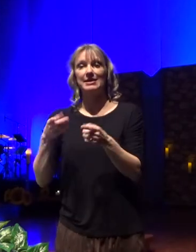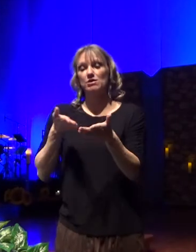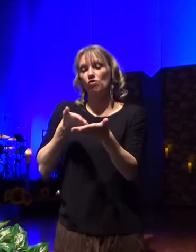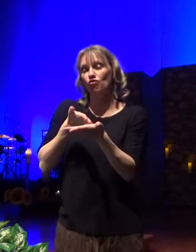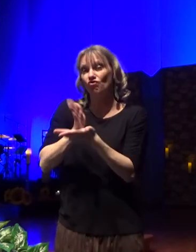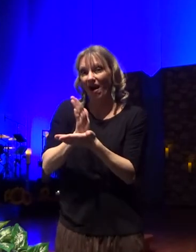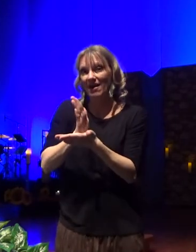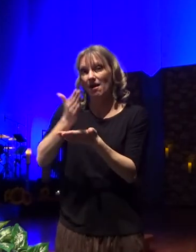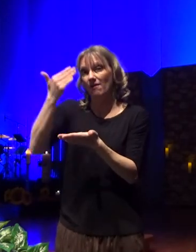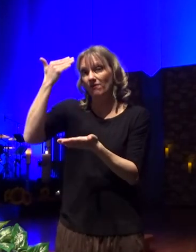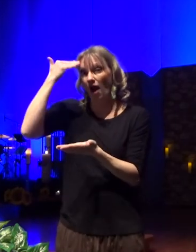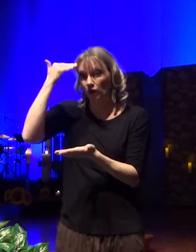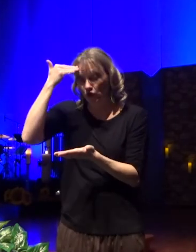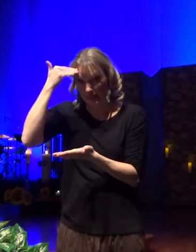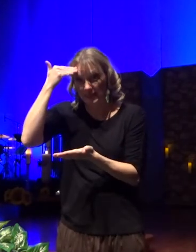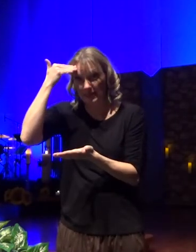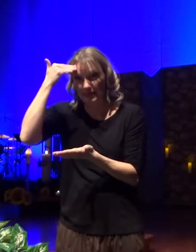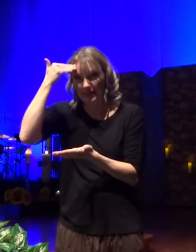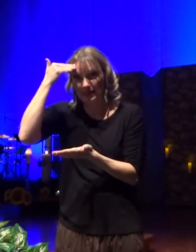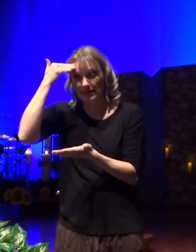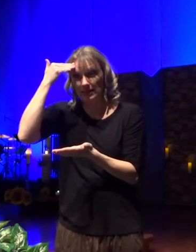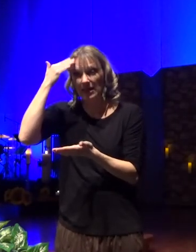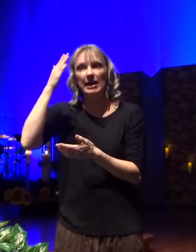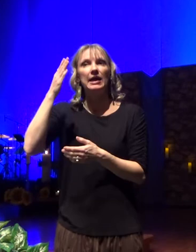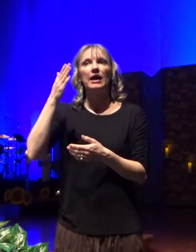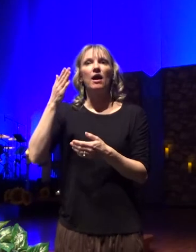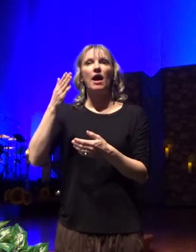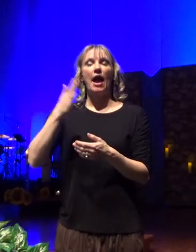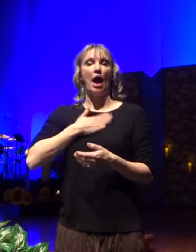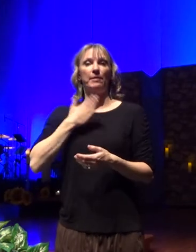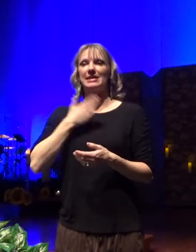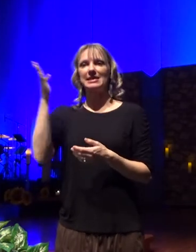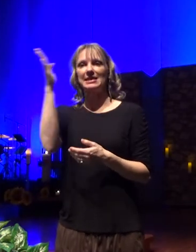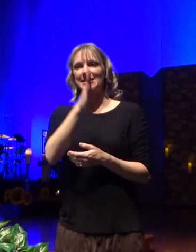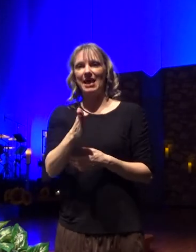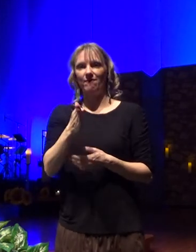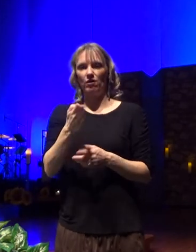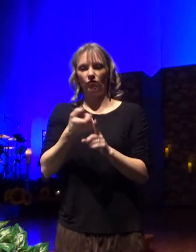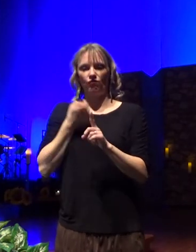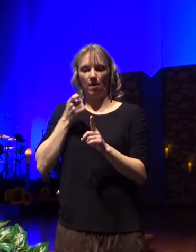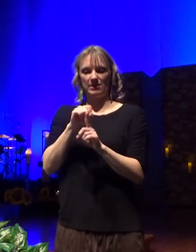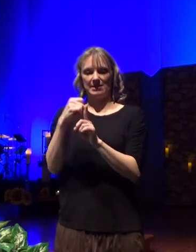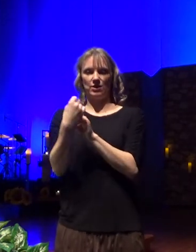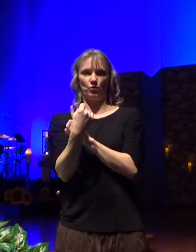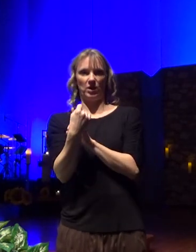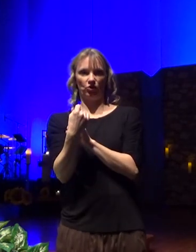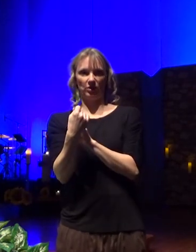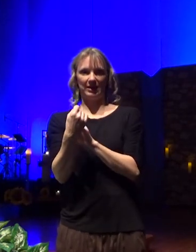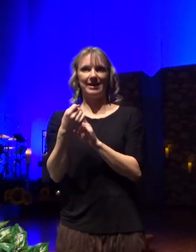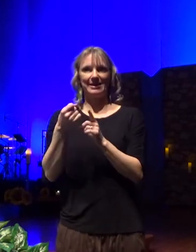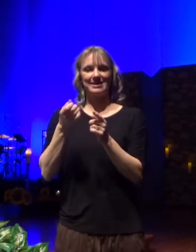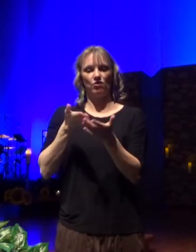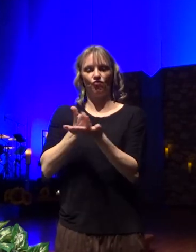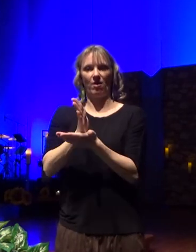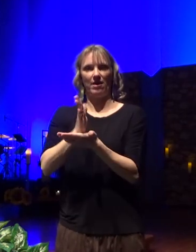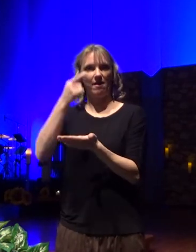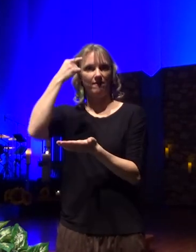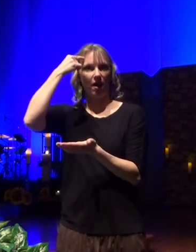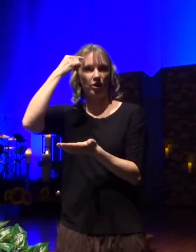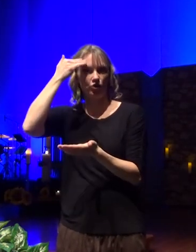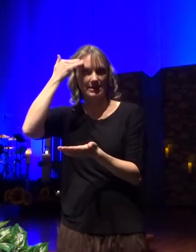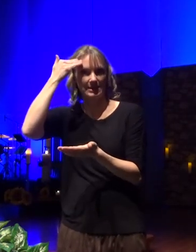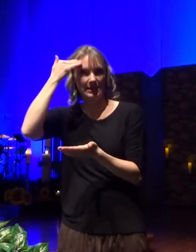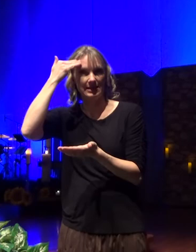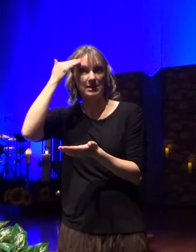Happiness is a right of consciousness. Happiness is never a state of affairs. It's a right of